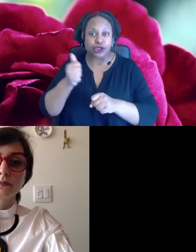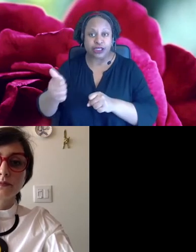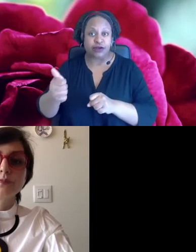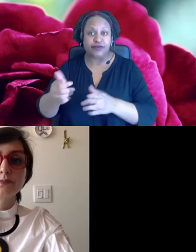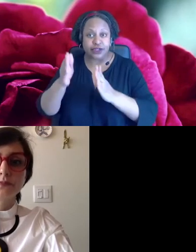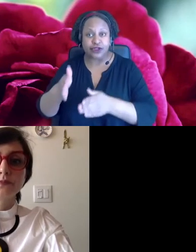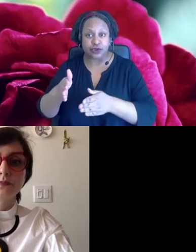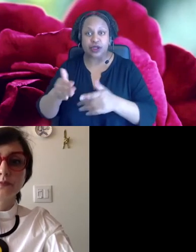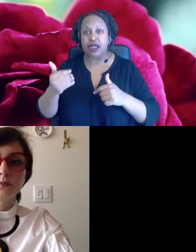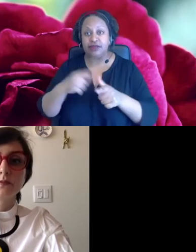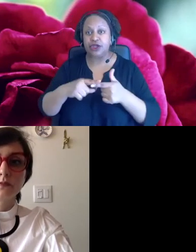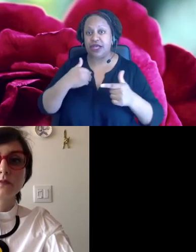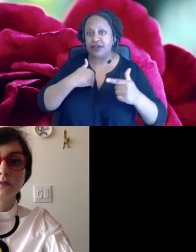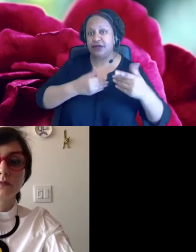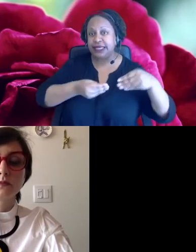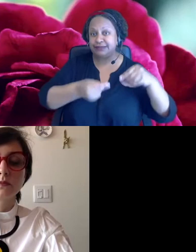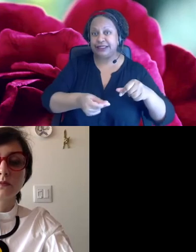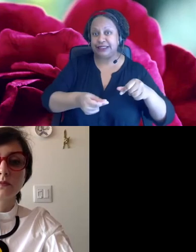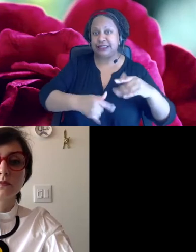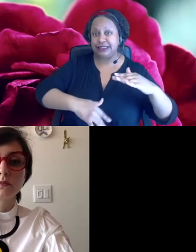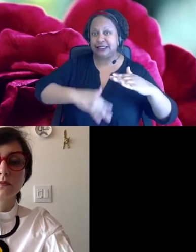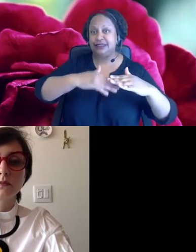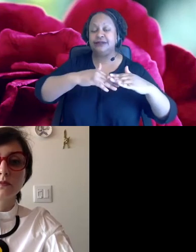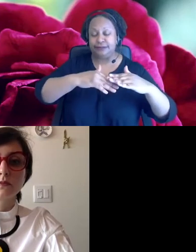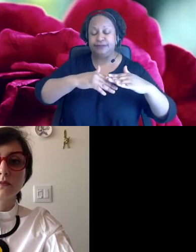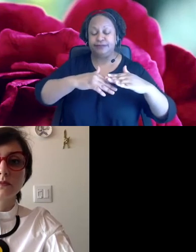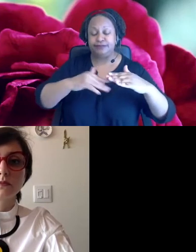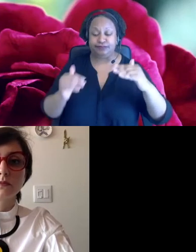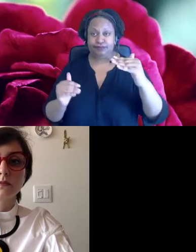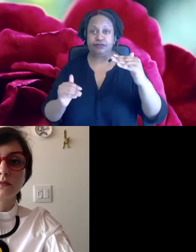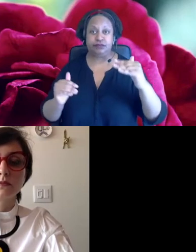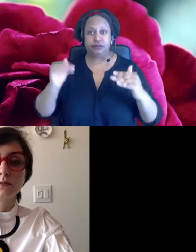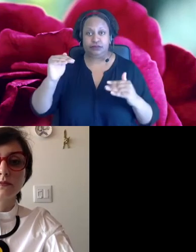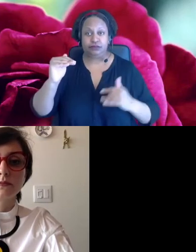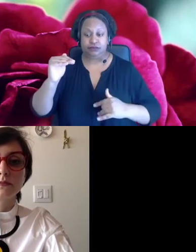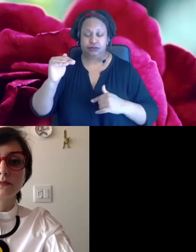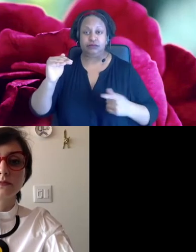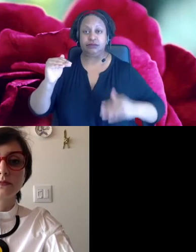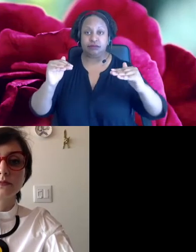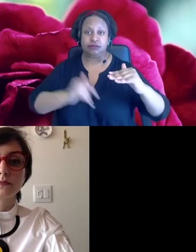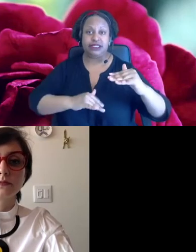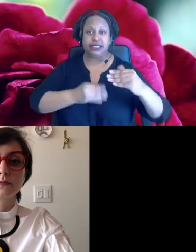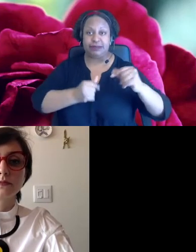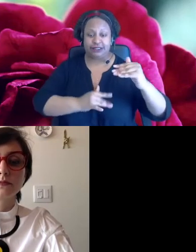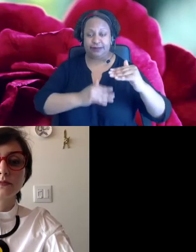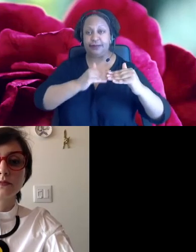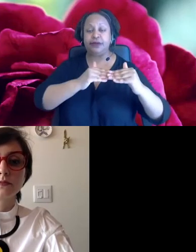expenses of up to that amount. You would be reporting net zero, as I